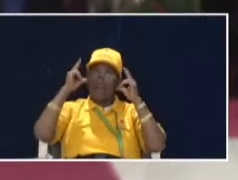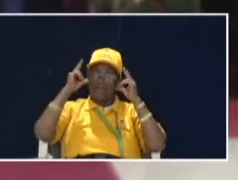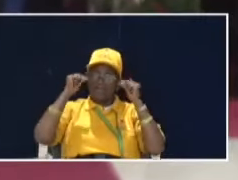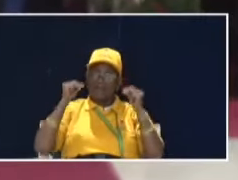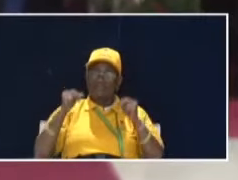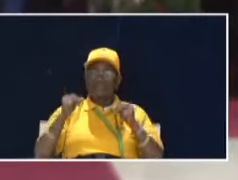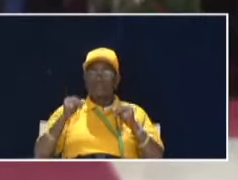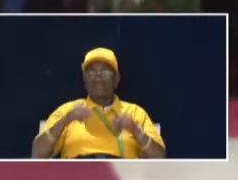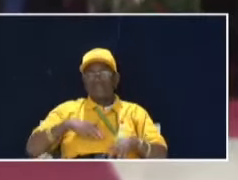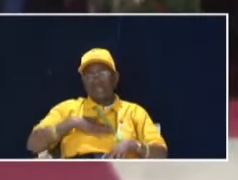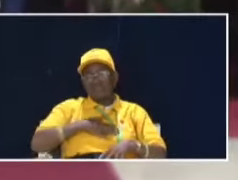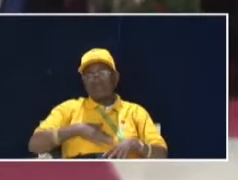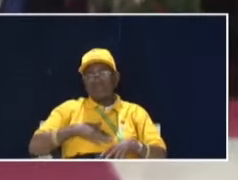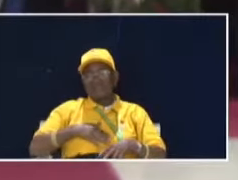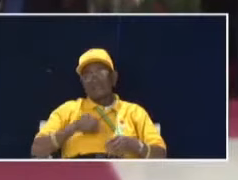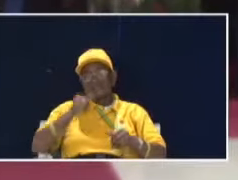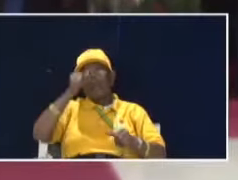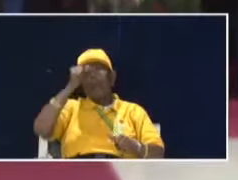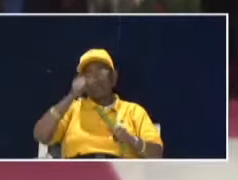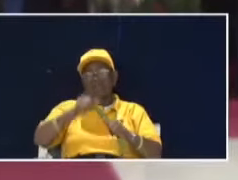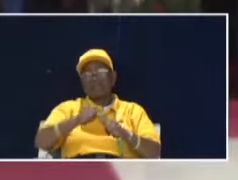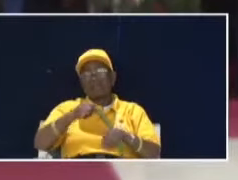please remember me